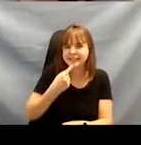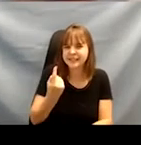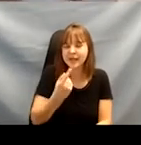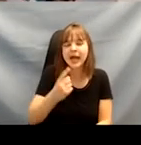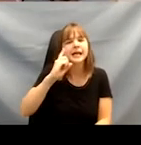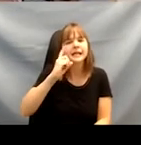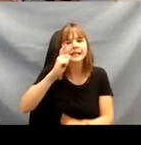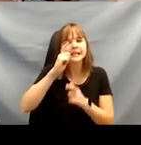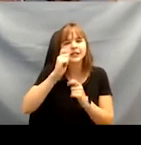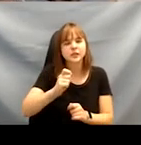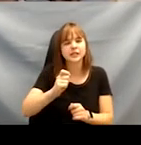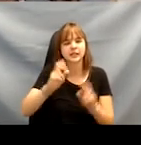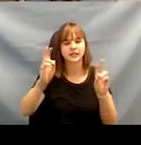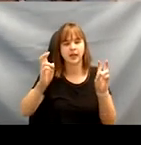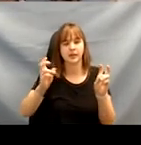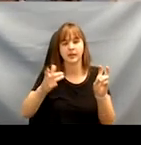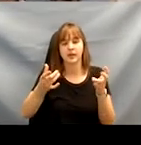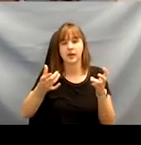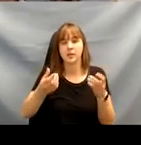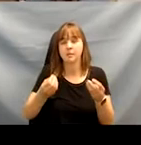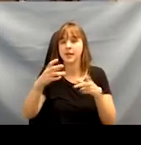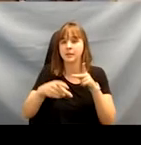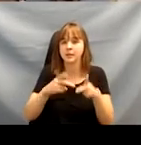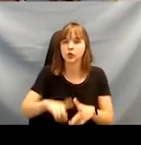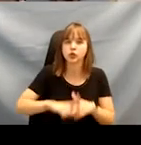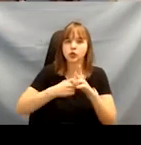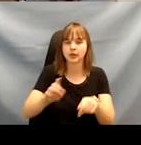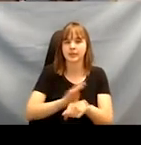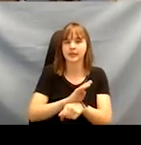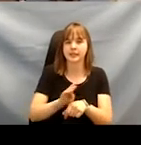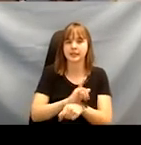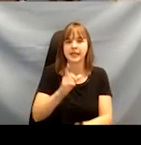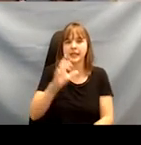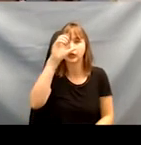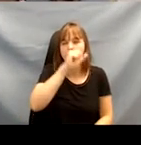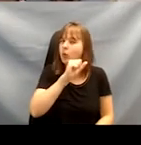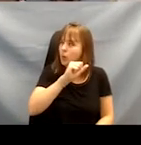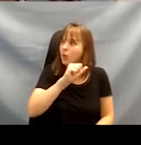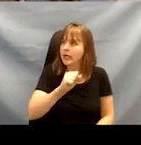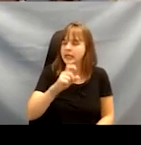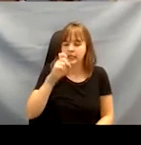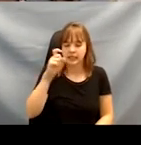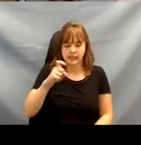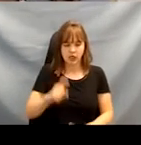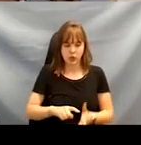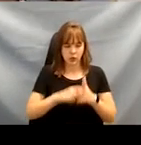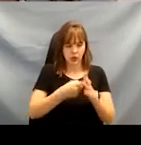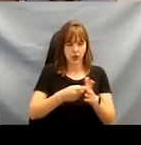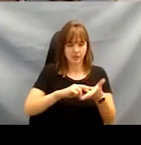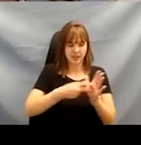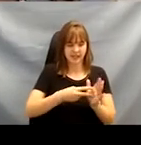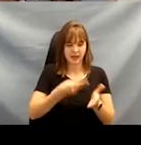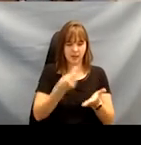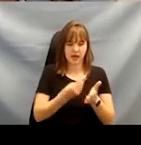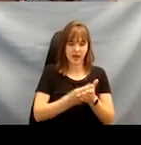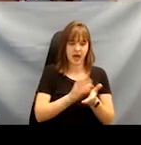I think a lot of people starting a business have this like assumption that they need a large amount of capital up front. But